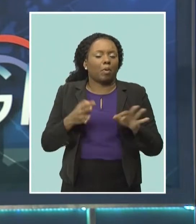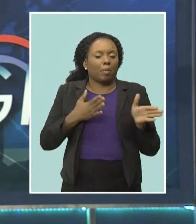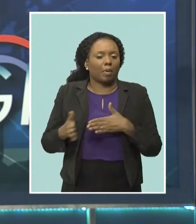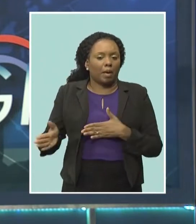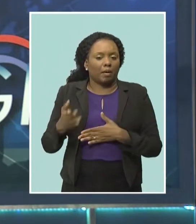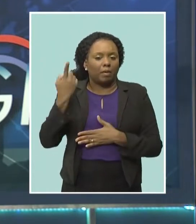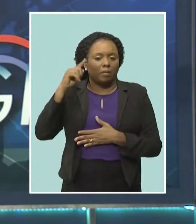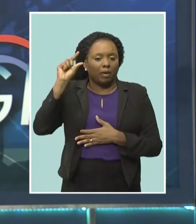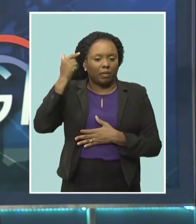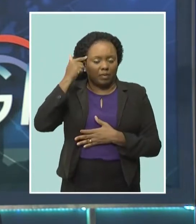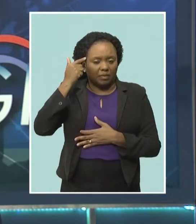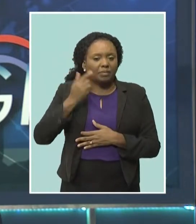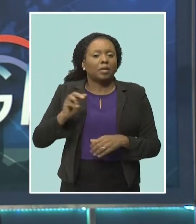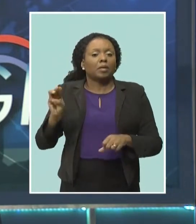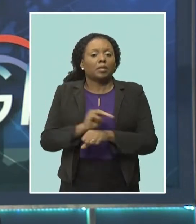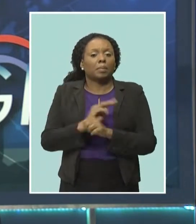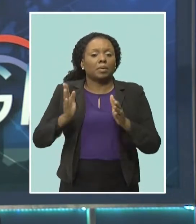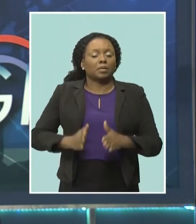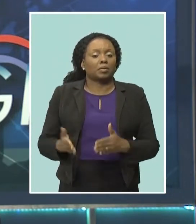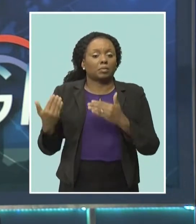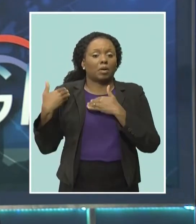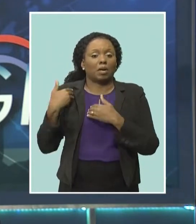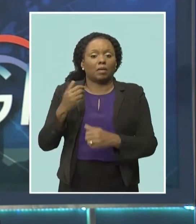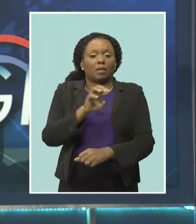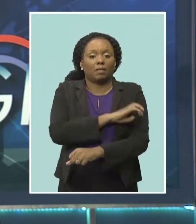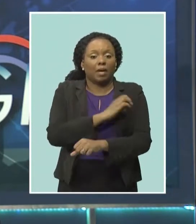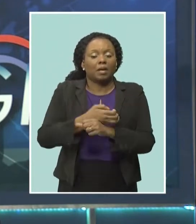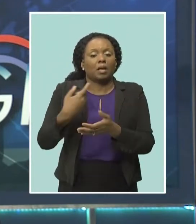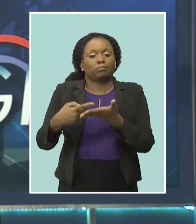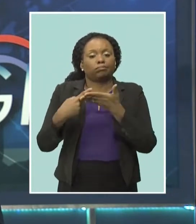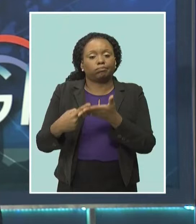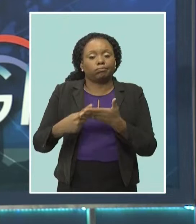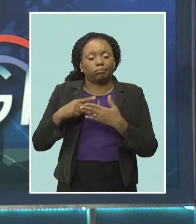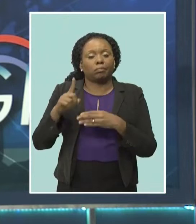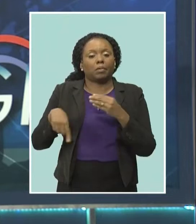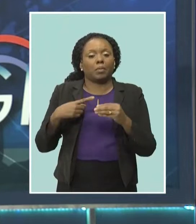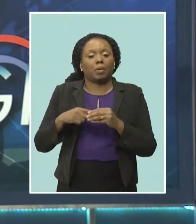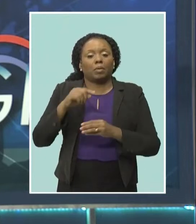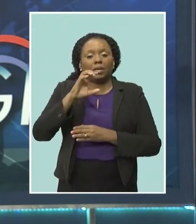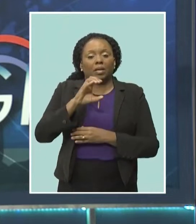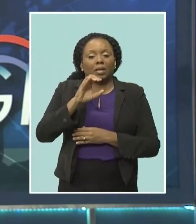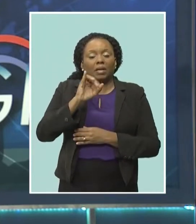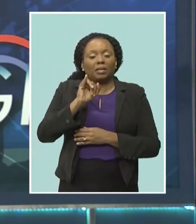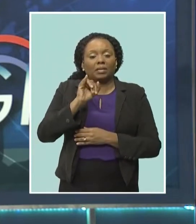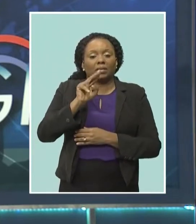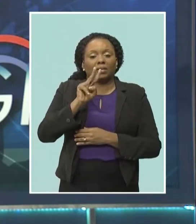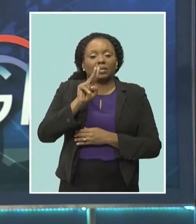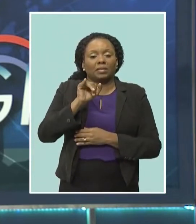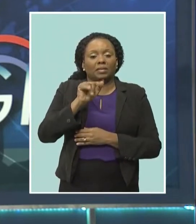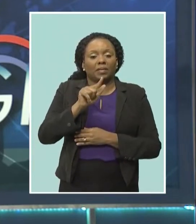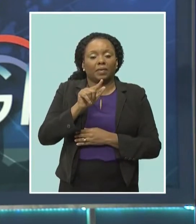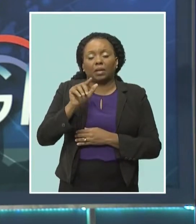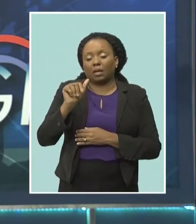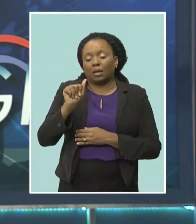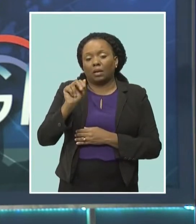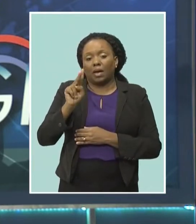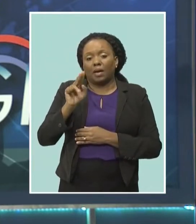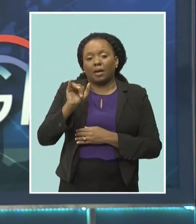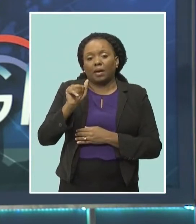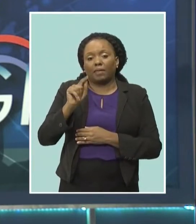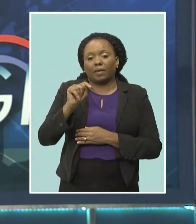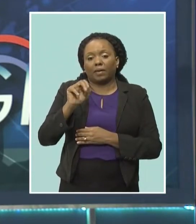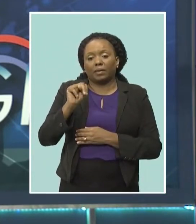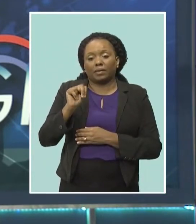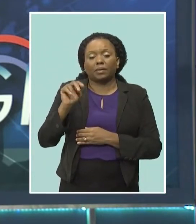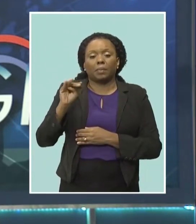Energy and Business, Kerry Simmons, as he led off debate on the civil aviation bill in the House of Assembly this morning. Mr. Simmons says the country has so